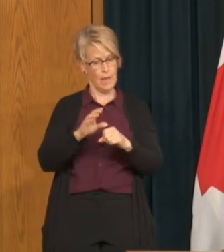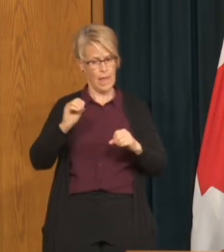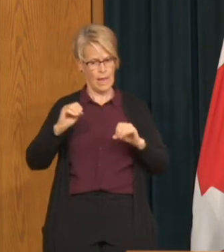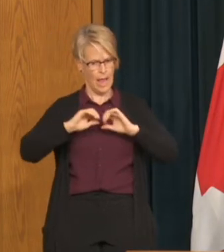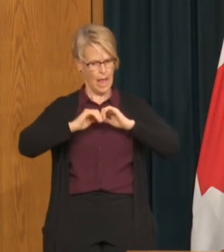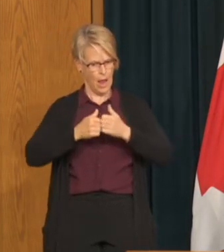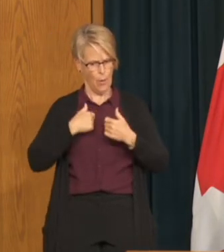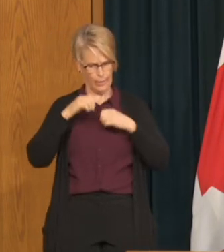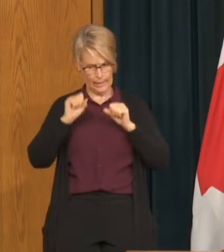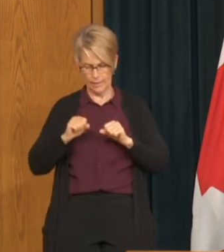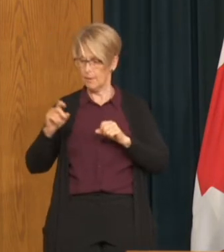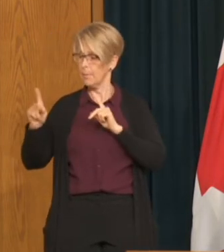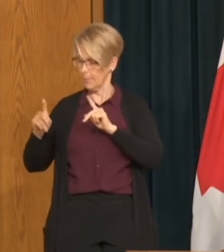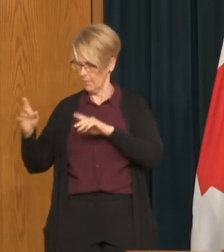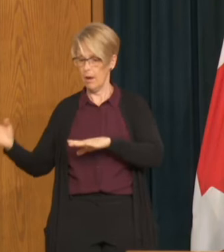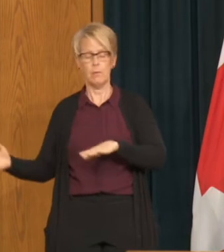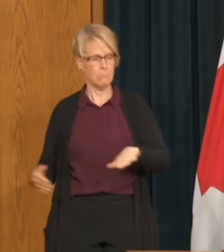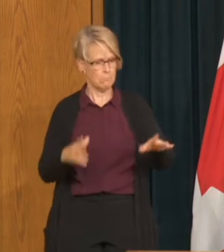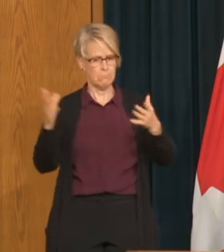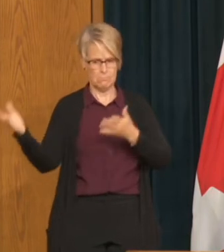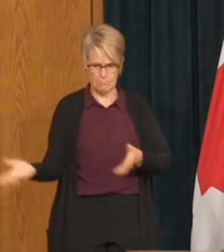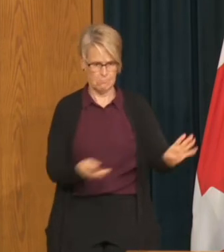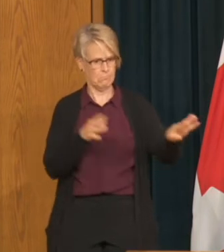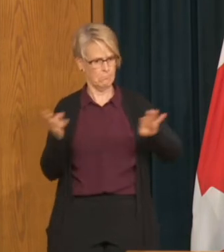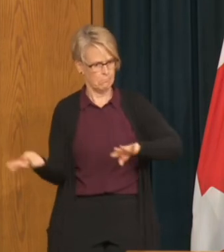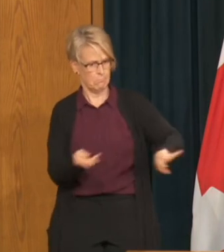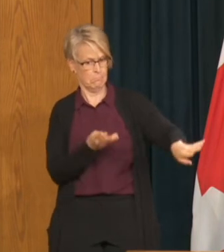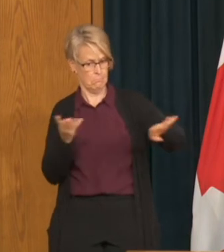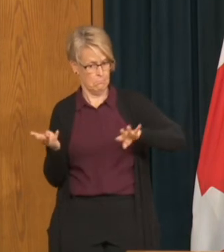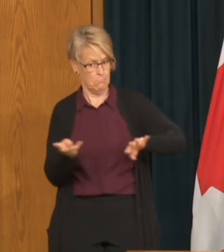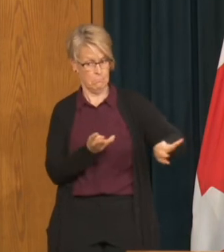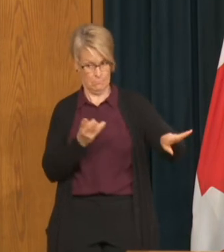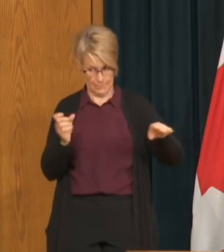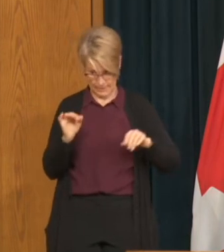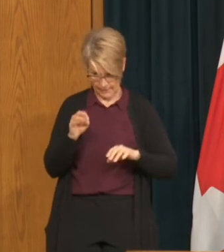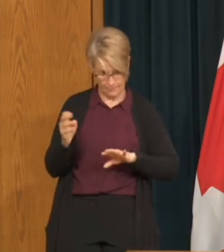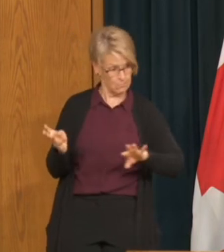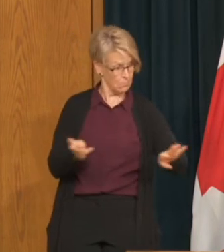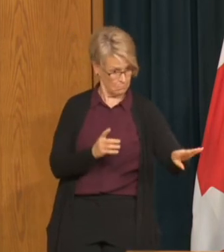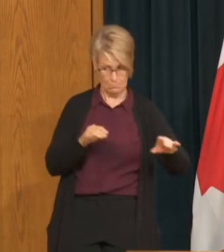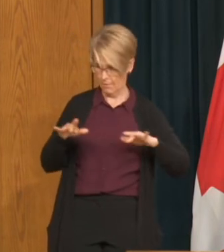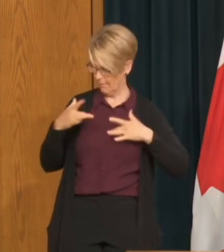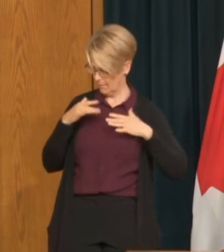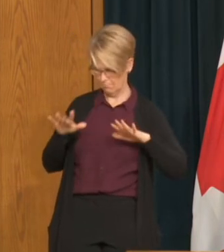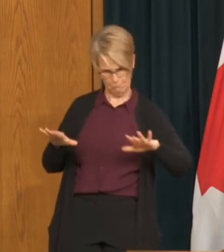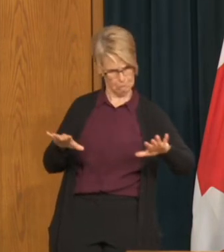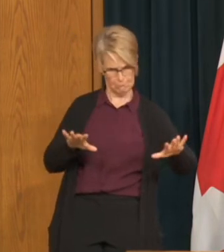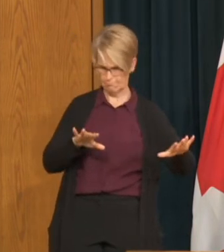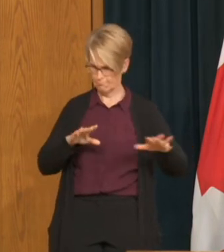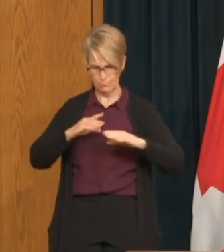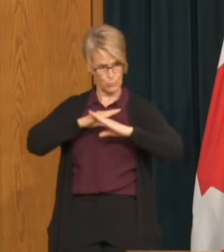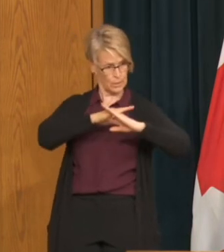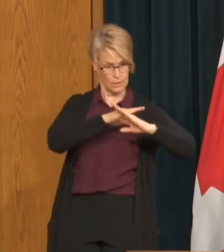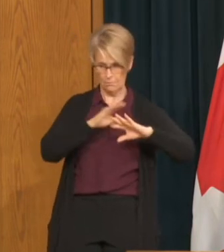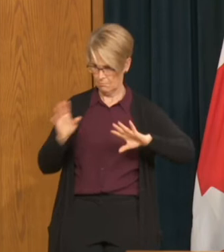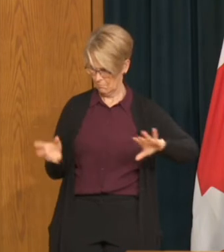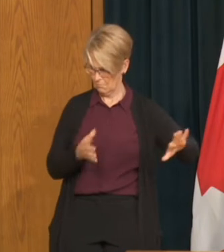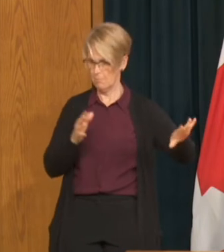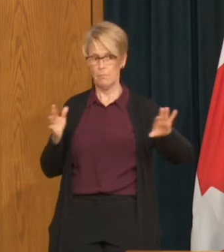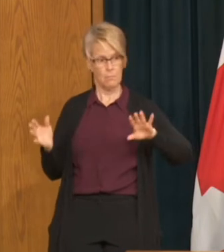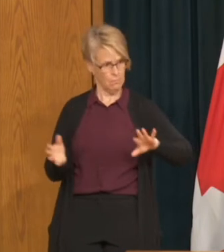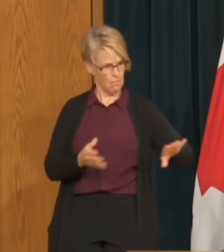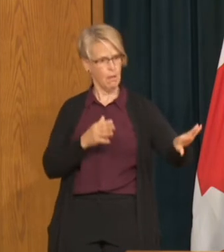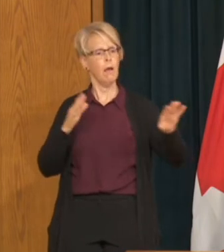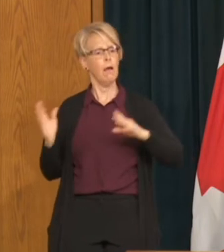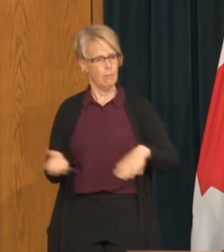get people through, and taking into account the new infection prevention control requirements, as well as the public